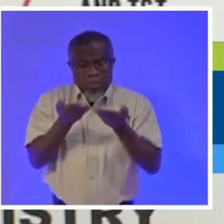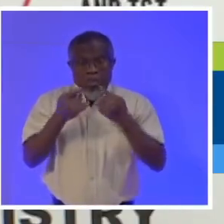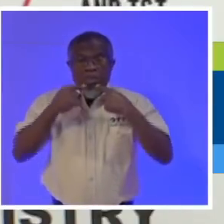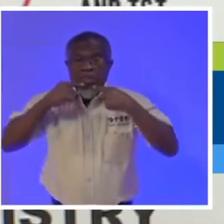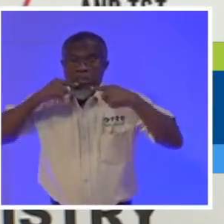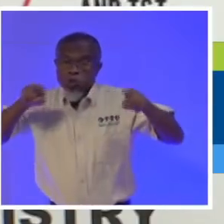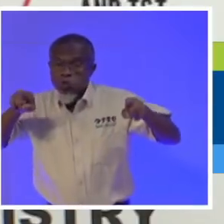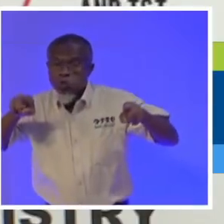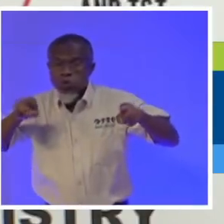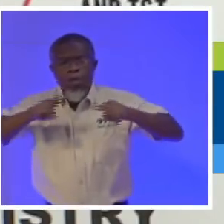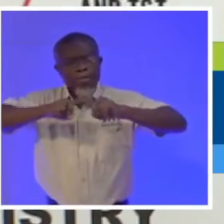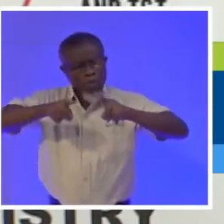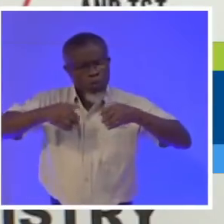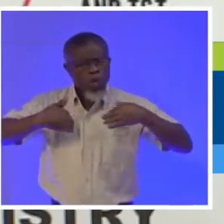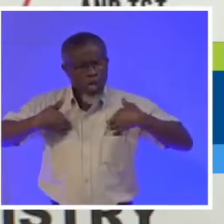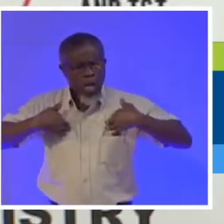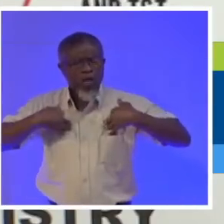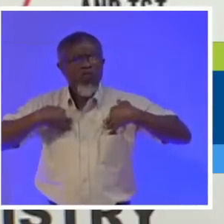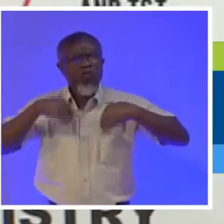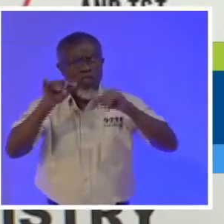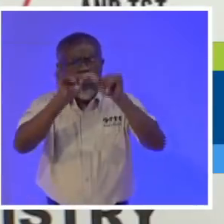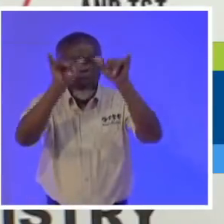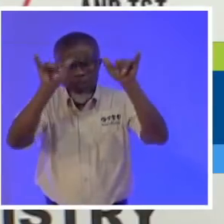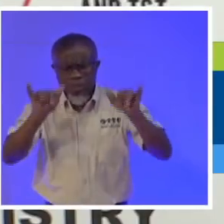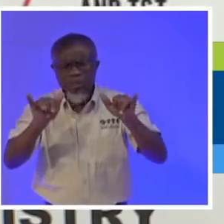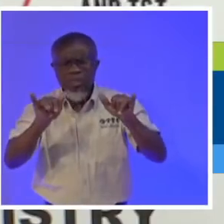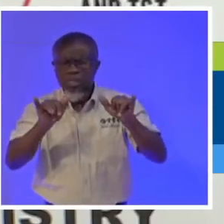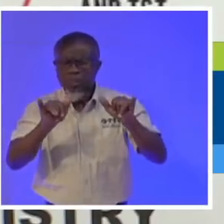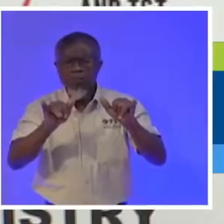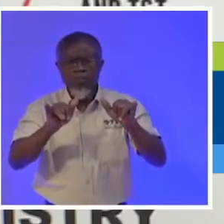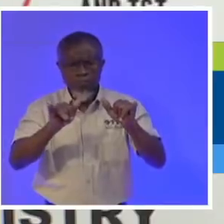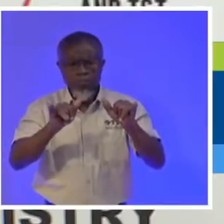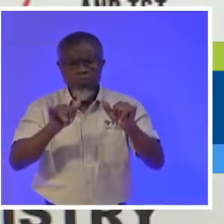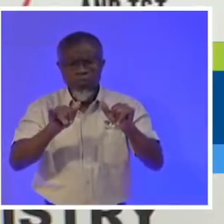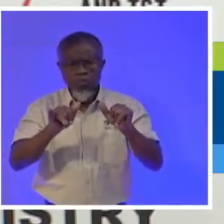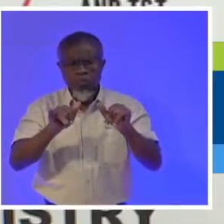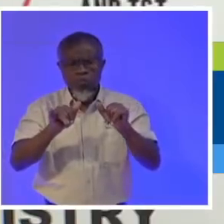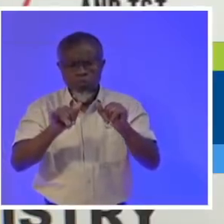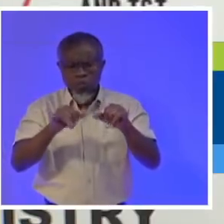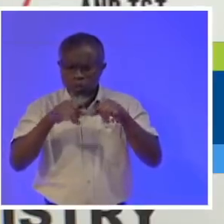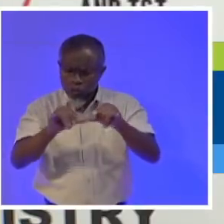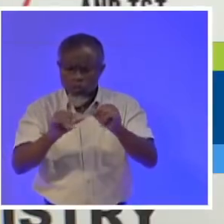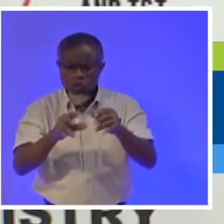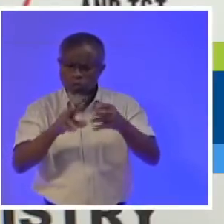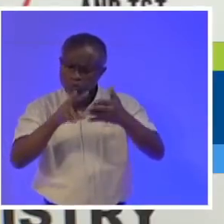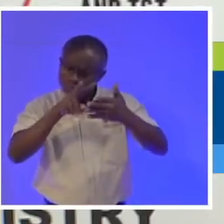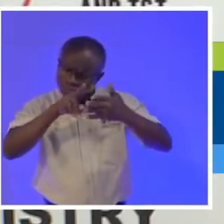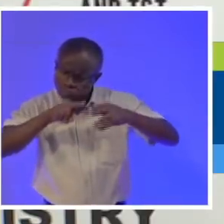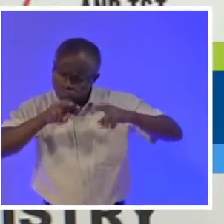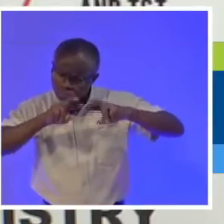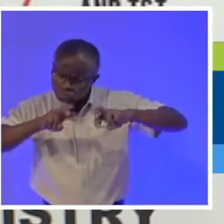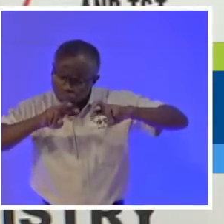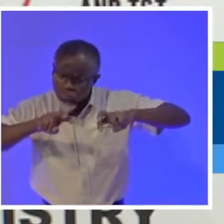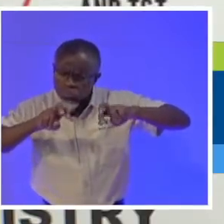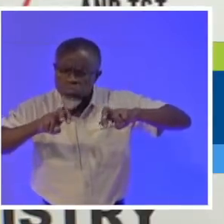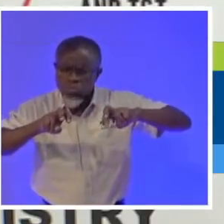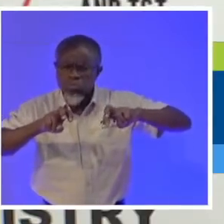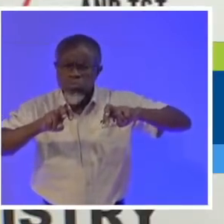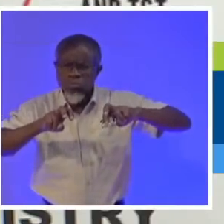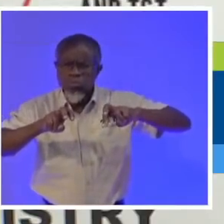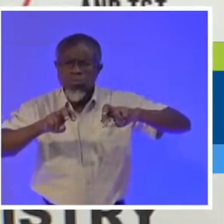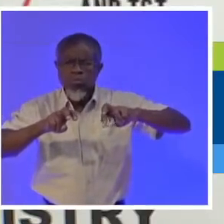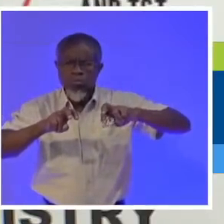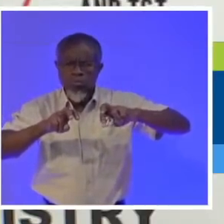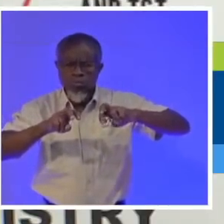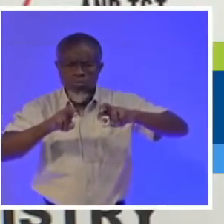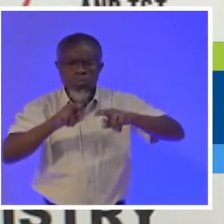these systems are part of a global monitoring system, and that is what we do. We are part